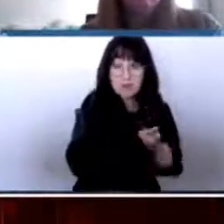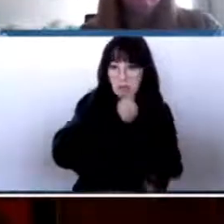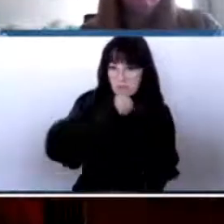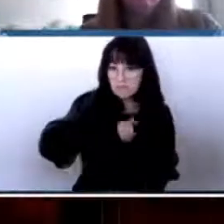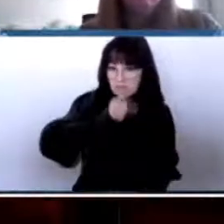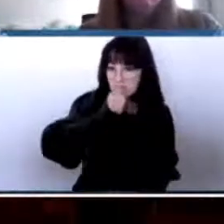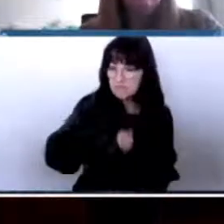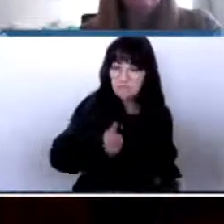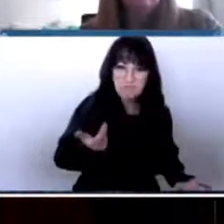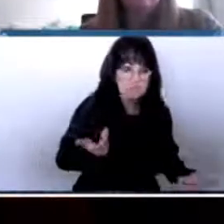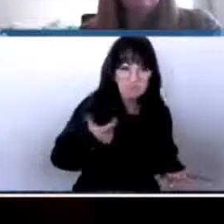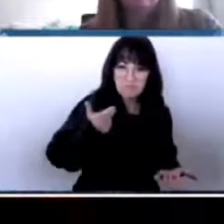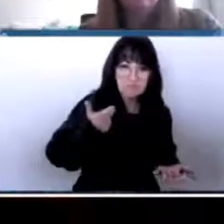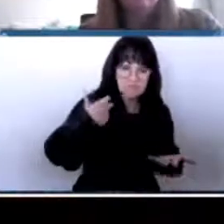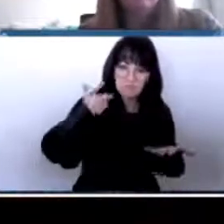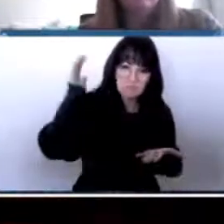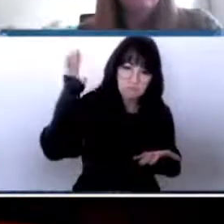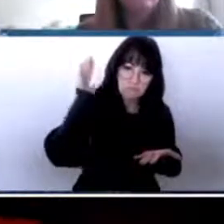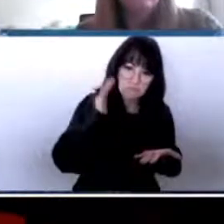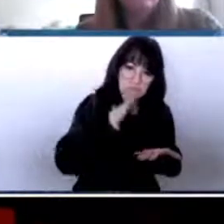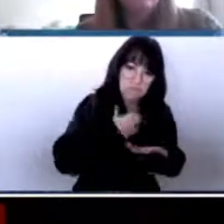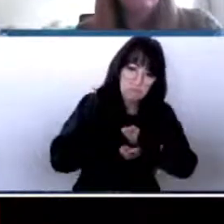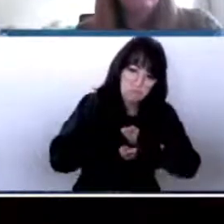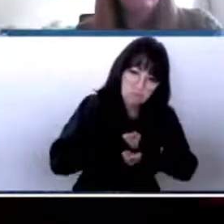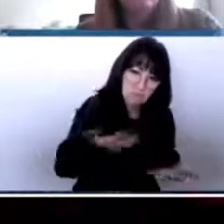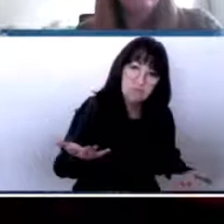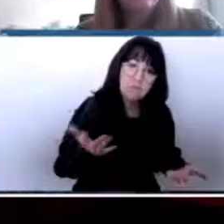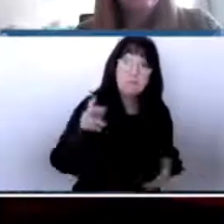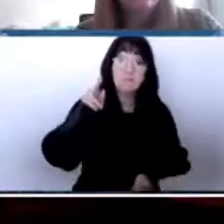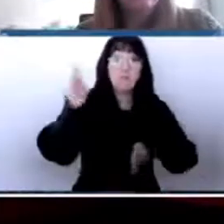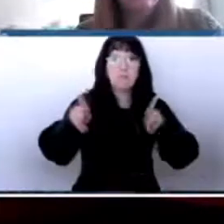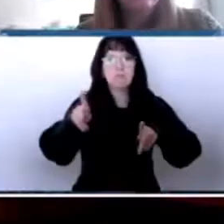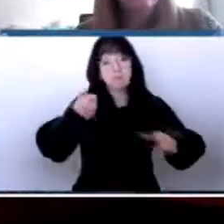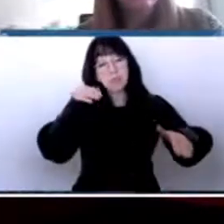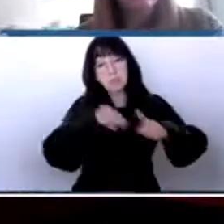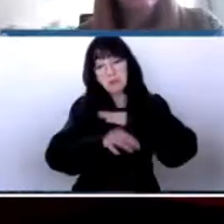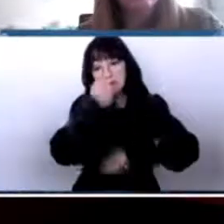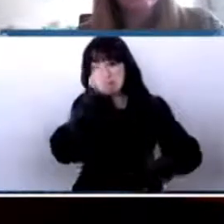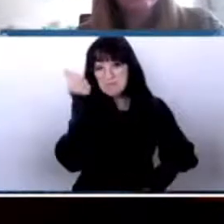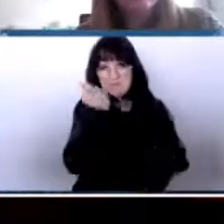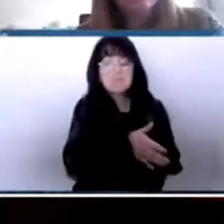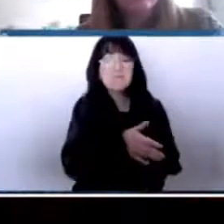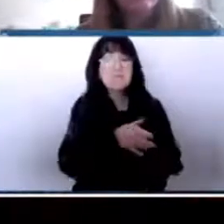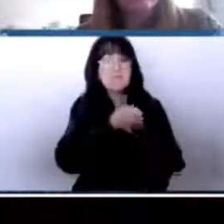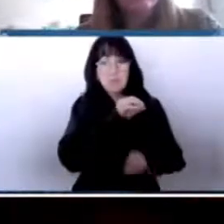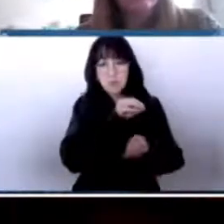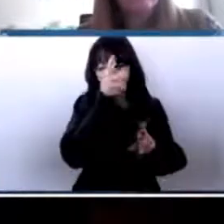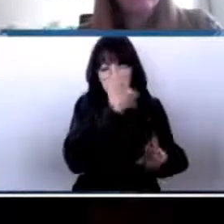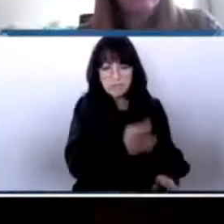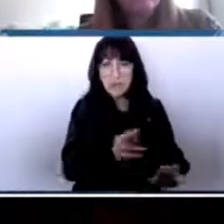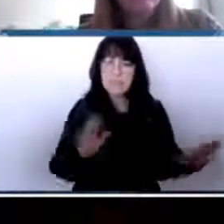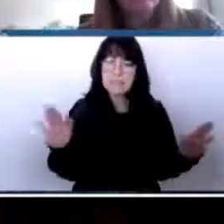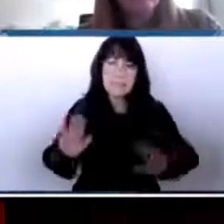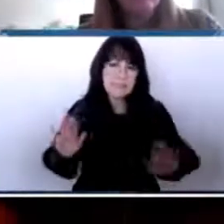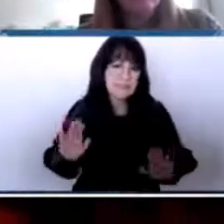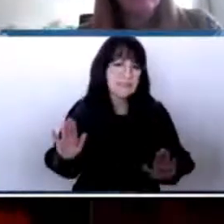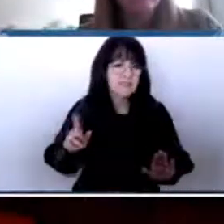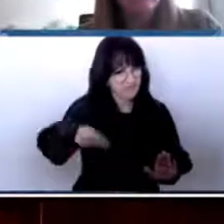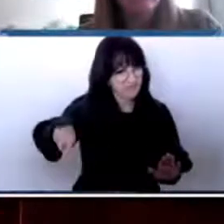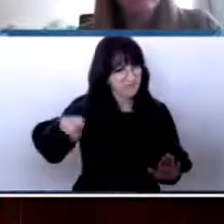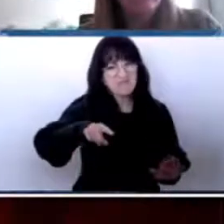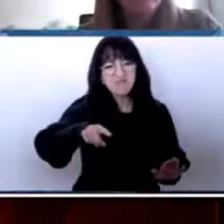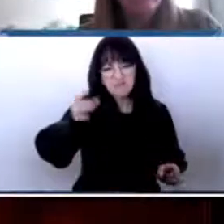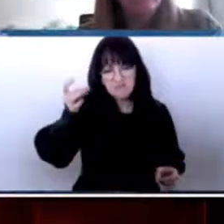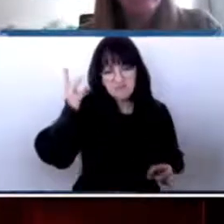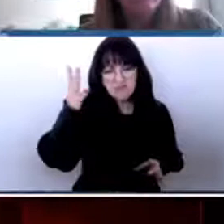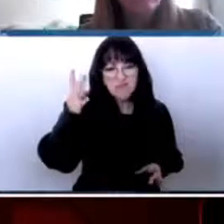and the secretary's team at the public health clinics, or those partners that do it privately. They've been at this a long time, and